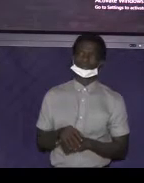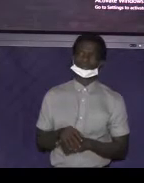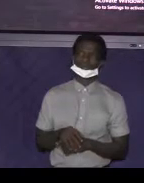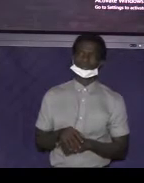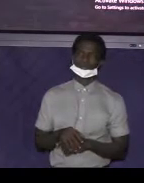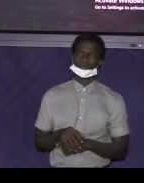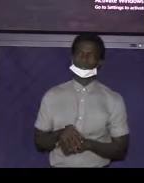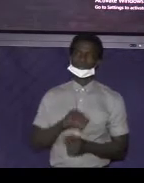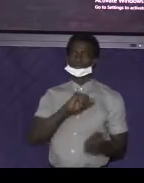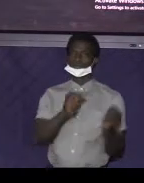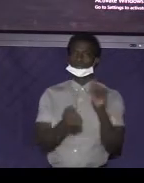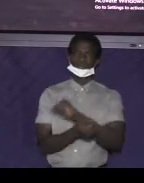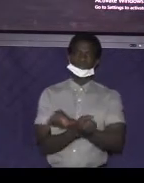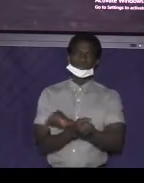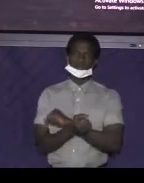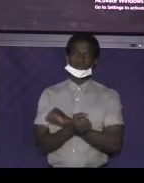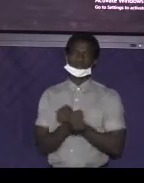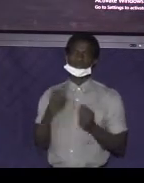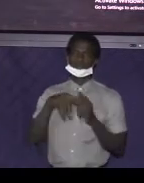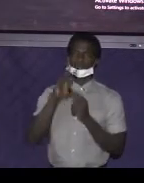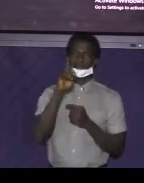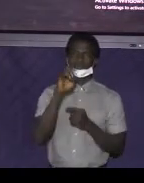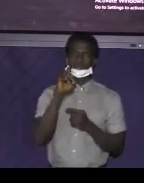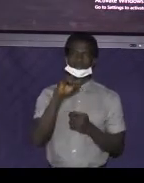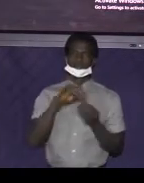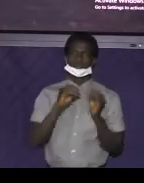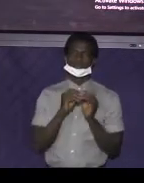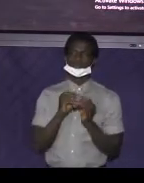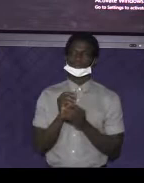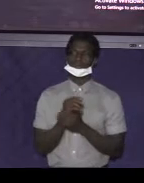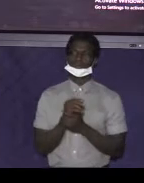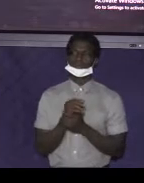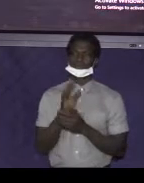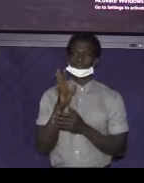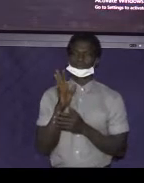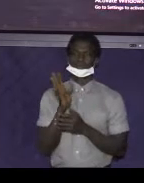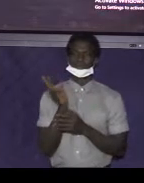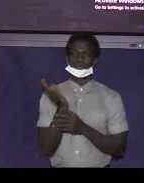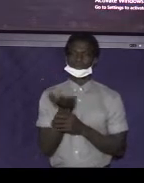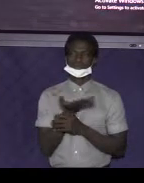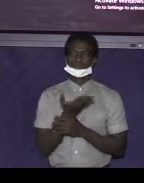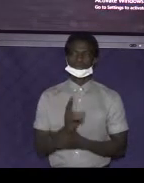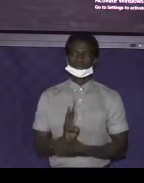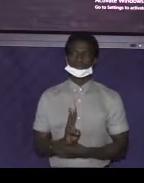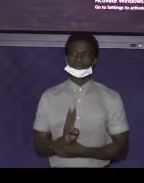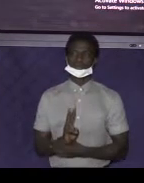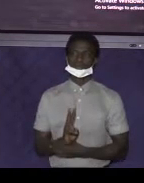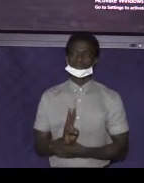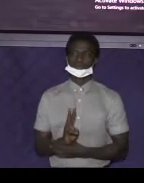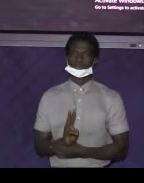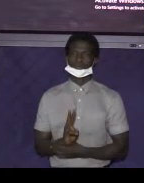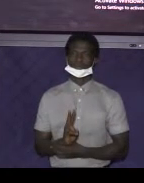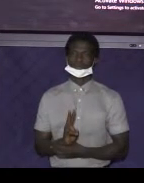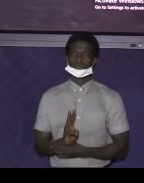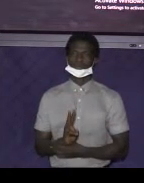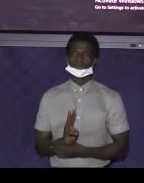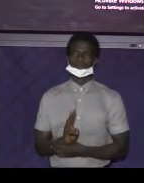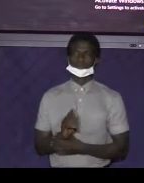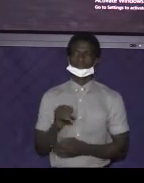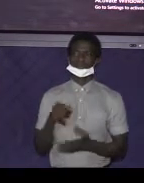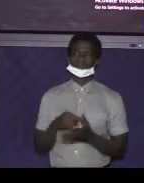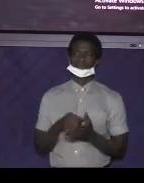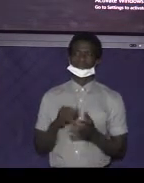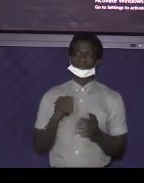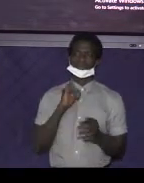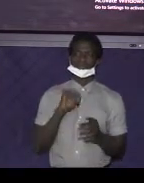divided by, changing this to a mixed number, 2 times 2 is 4 plus 1, 5. That is divided by 5 over 2. But of course,